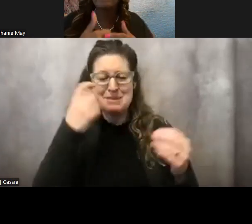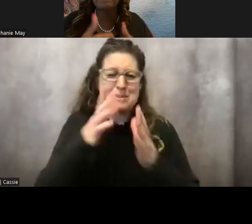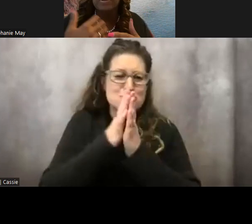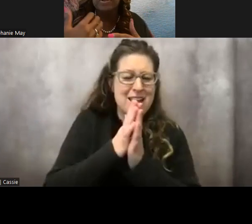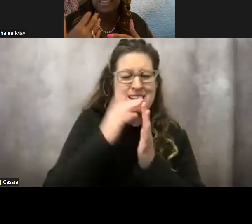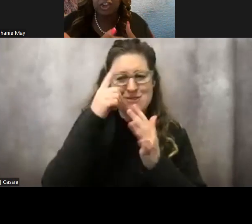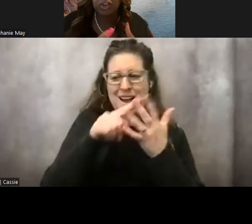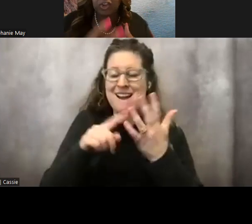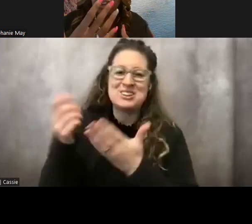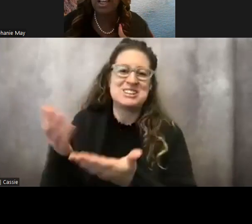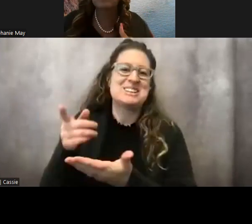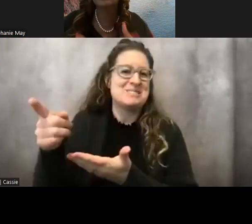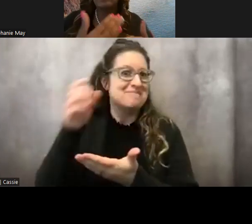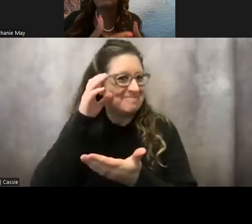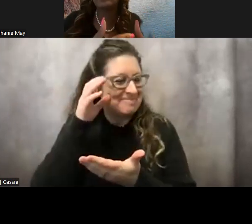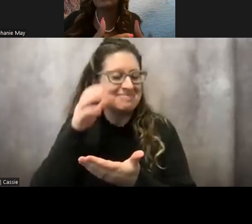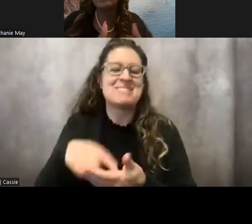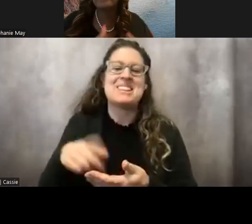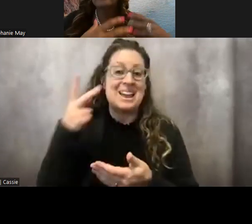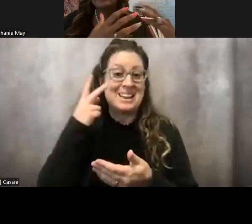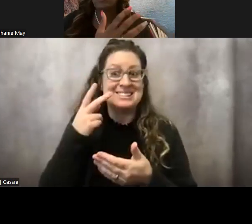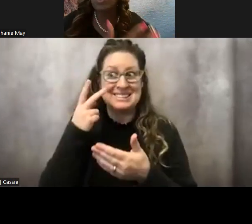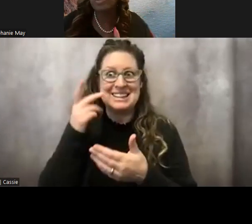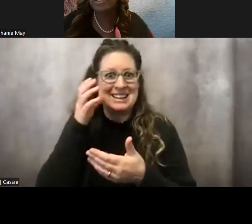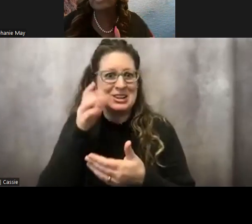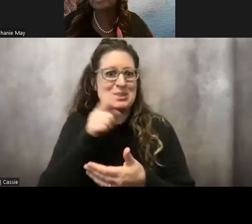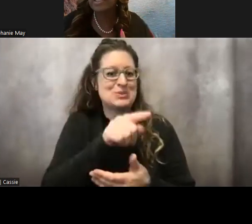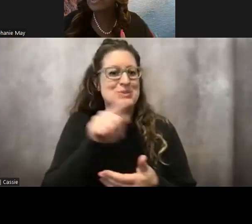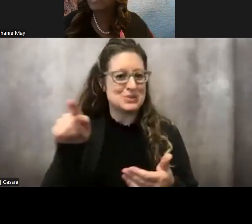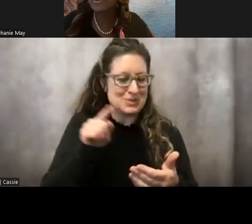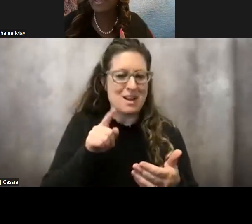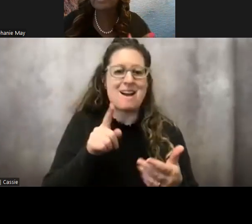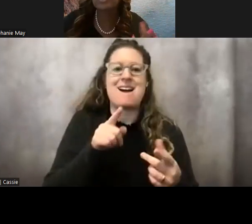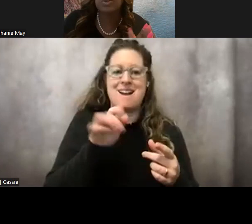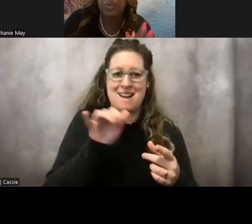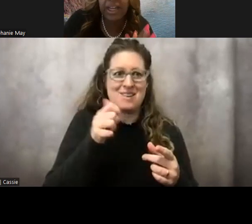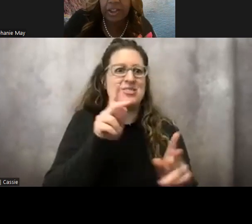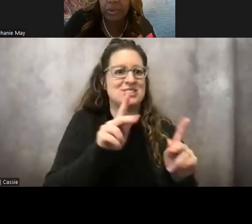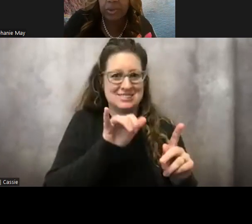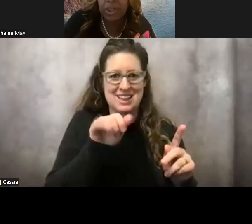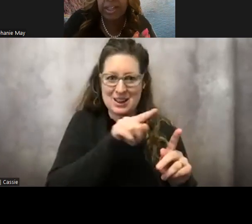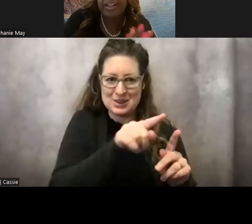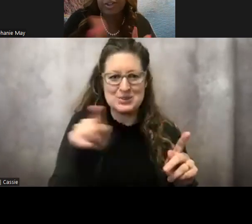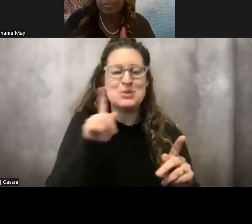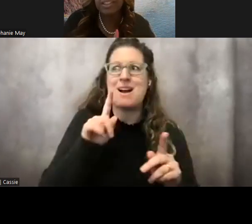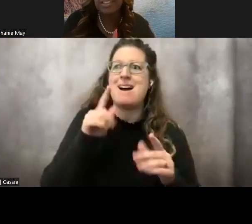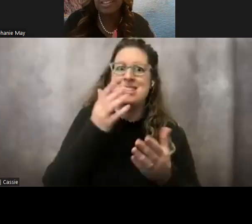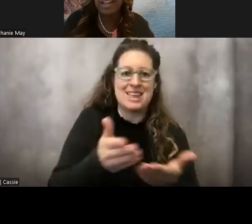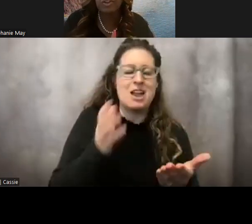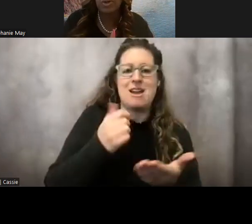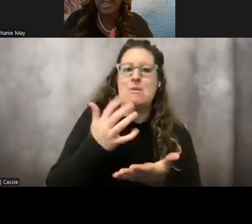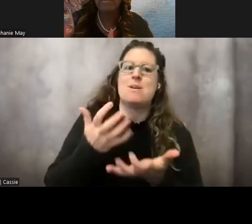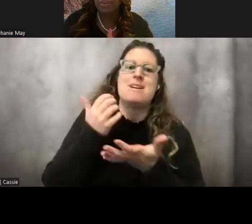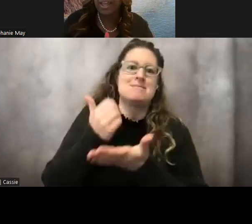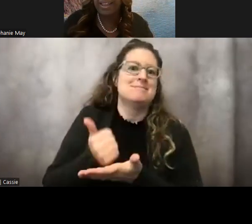hearing that there are people such as yourselves that are out there that are willing to help. And so thank you, Dr.